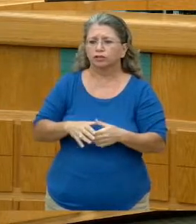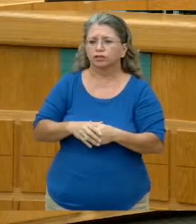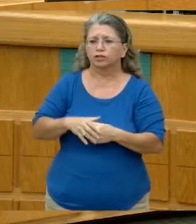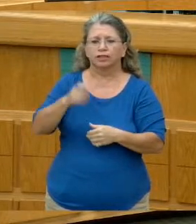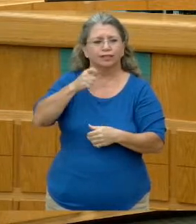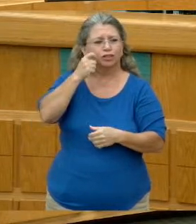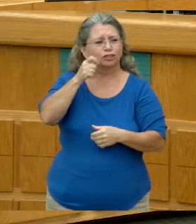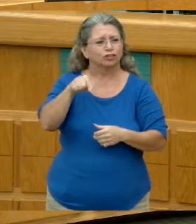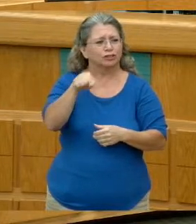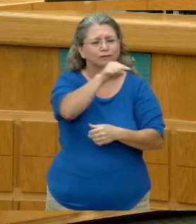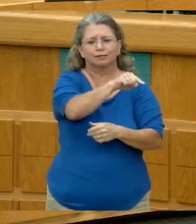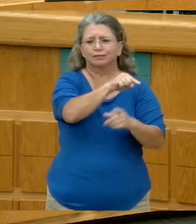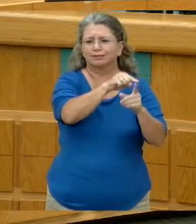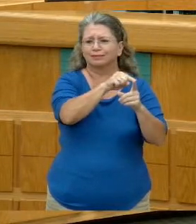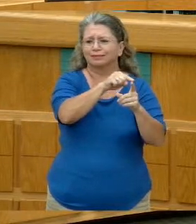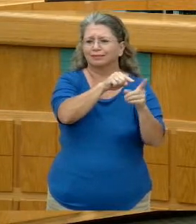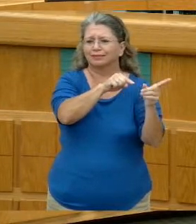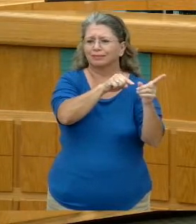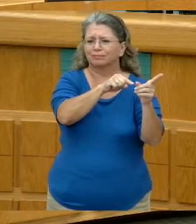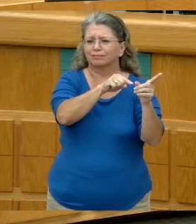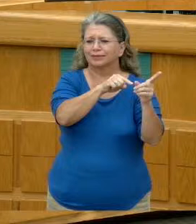The judge just stepped out. I can go get